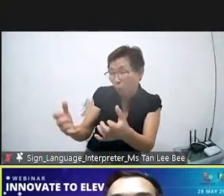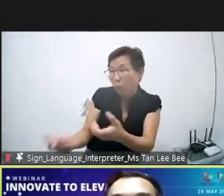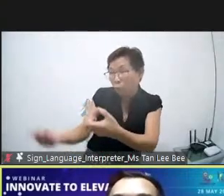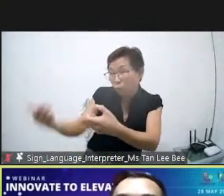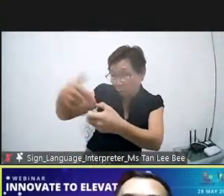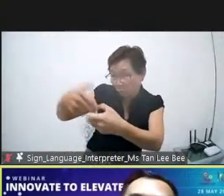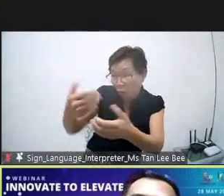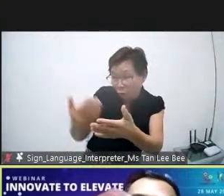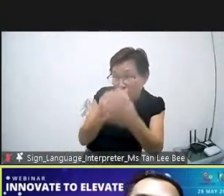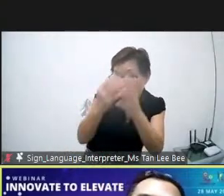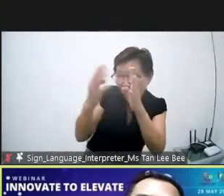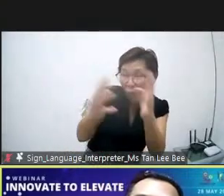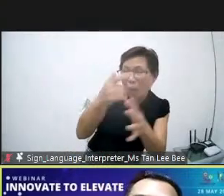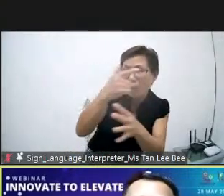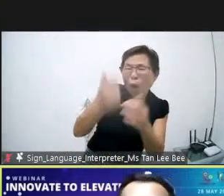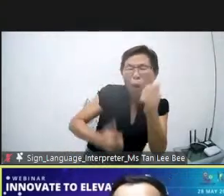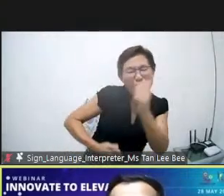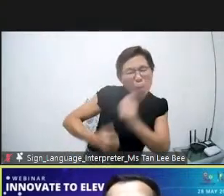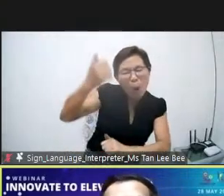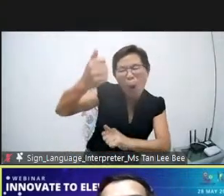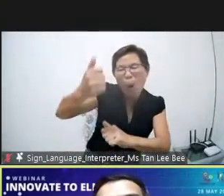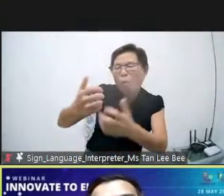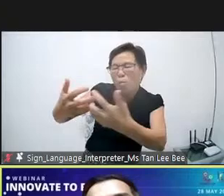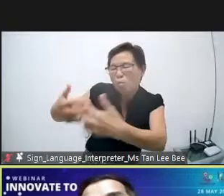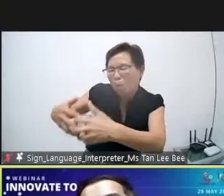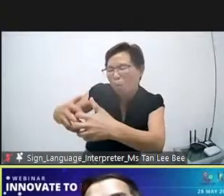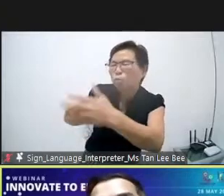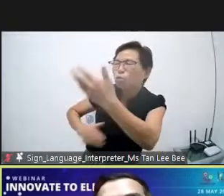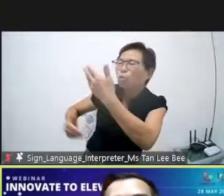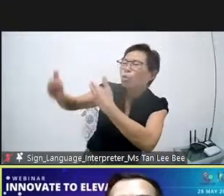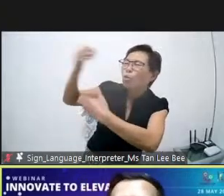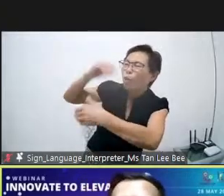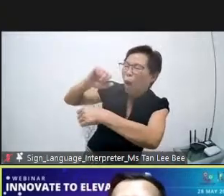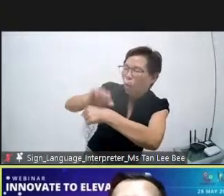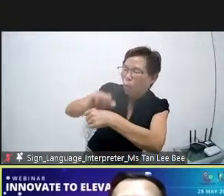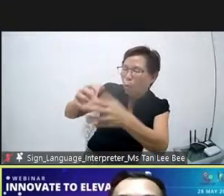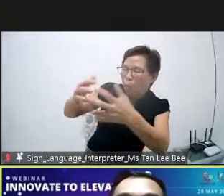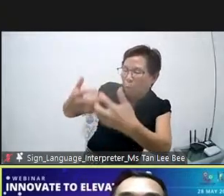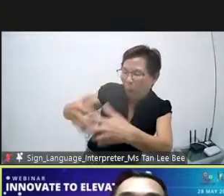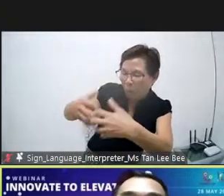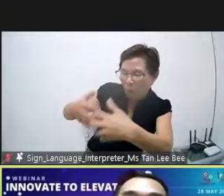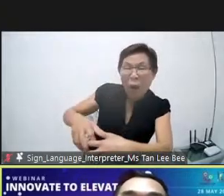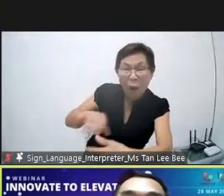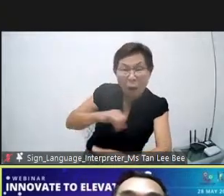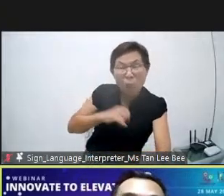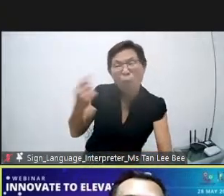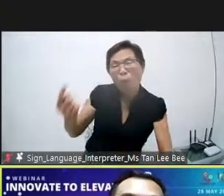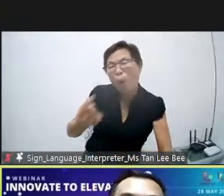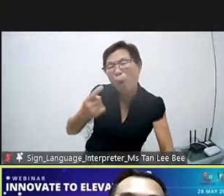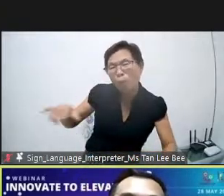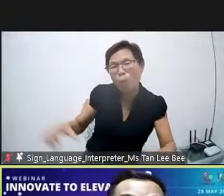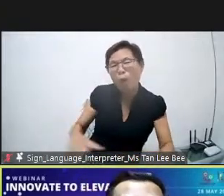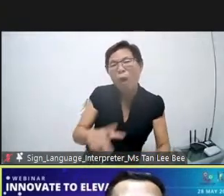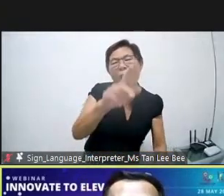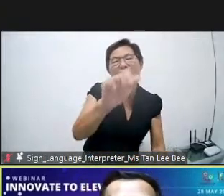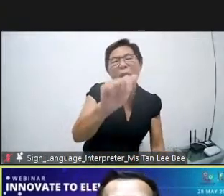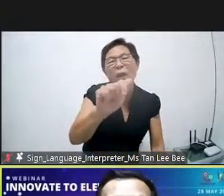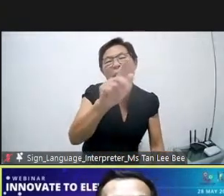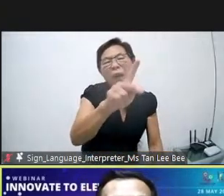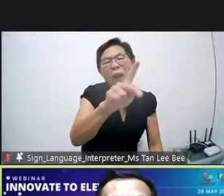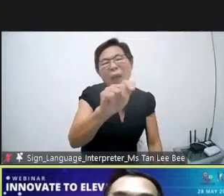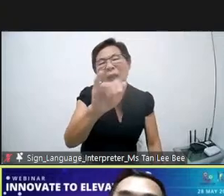innovation. Because most of the industries, last time when I was with industries, we always done kaizen team